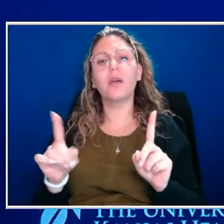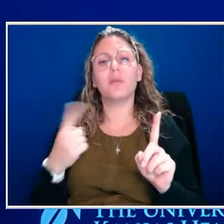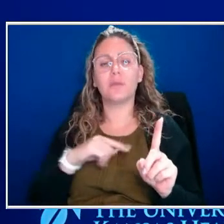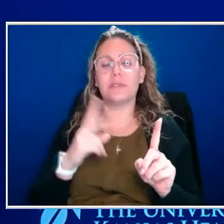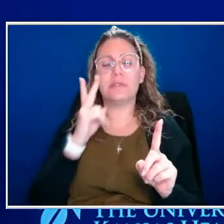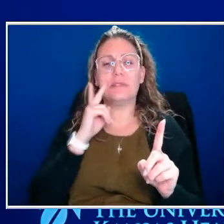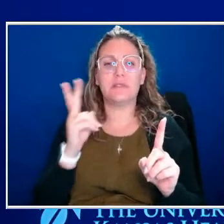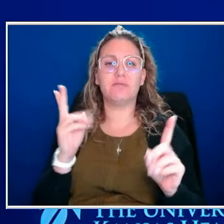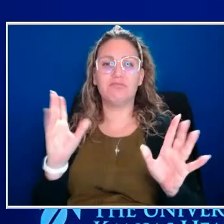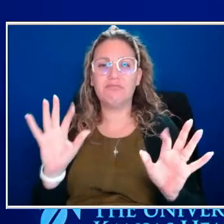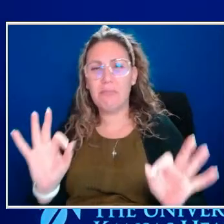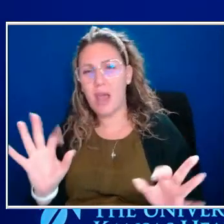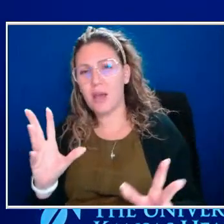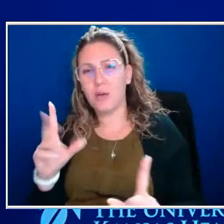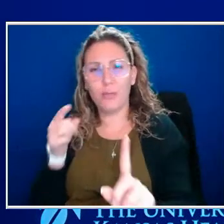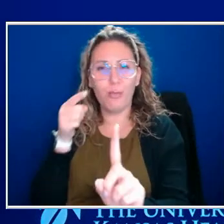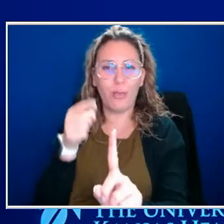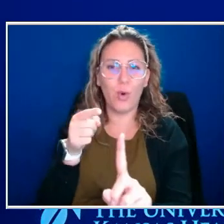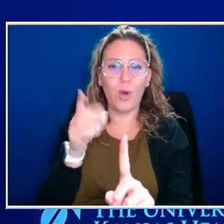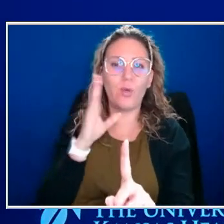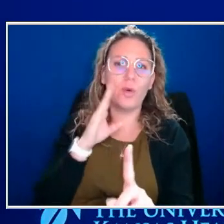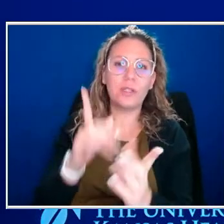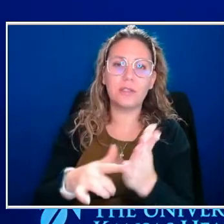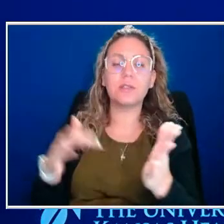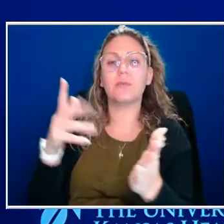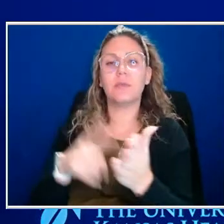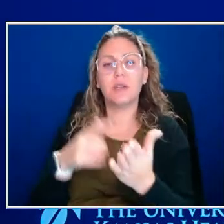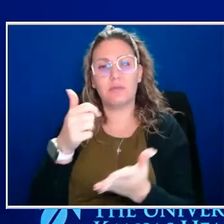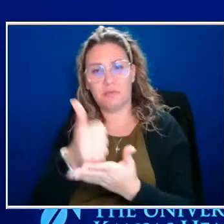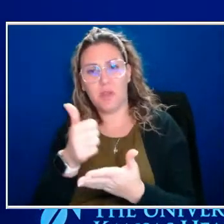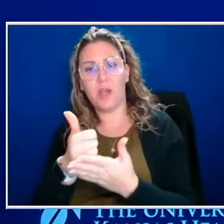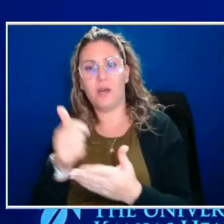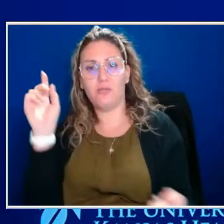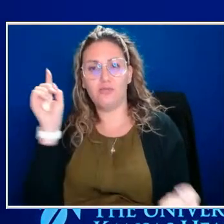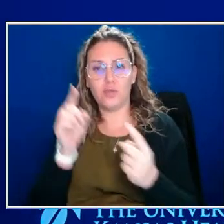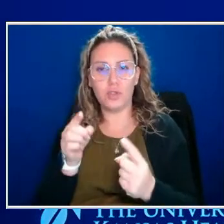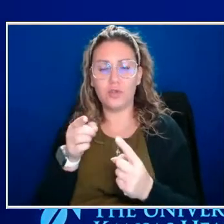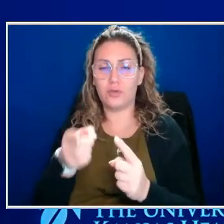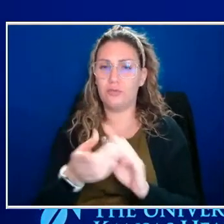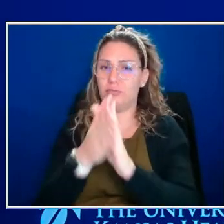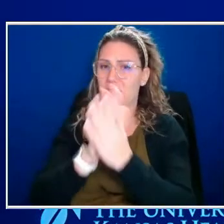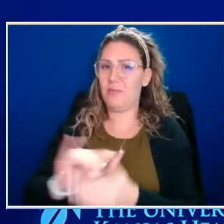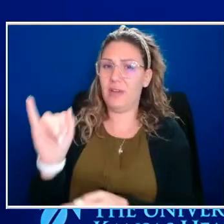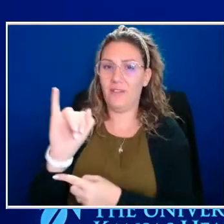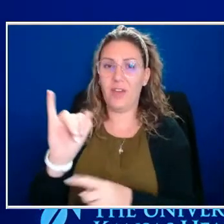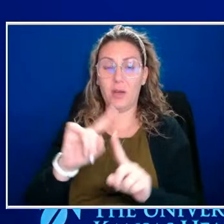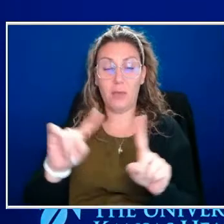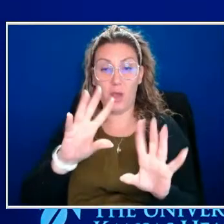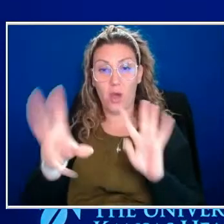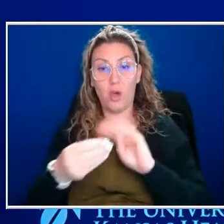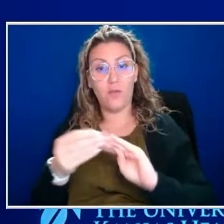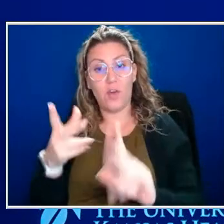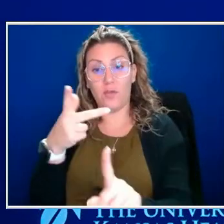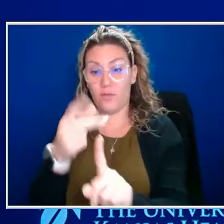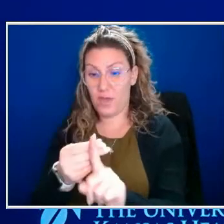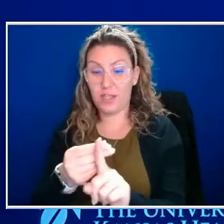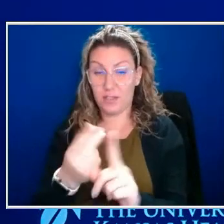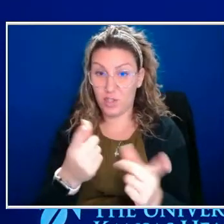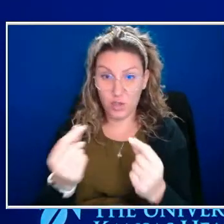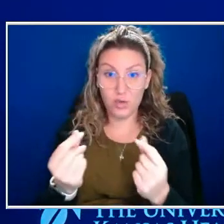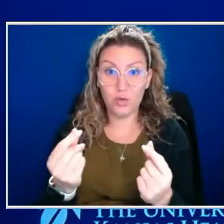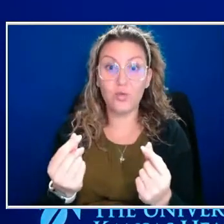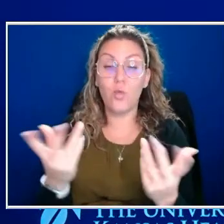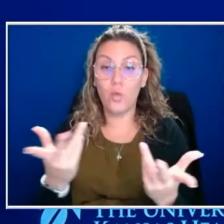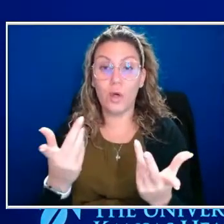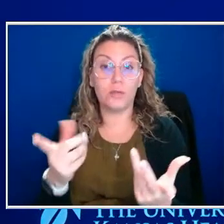point of the fact that it does sometimes help reduce you getting infected, but overall the vaccines do what they're supposed to do. They continue to